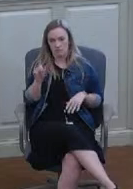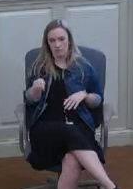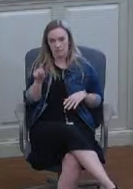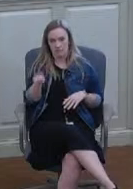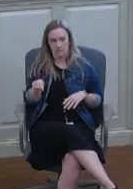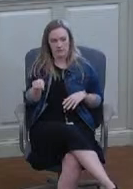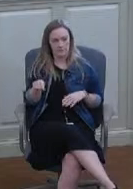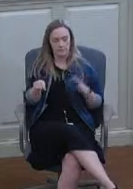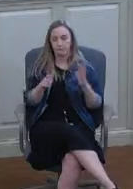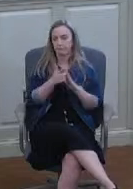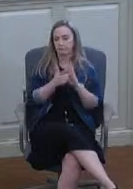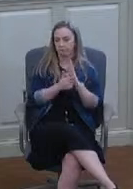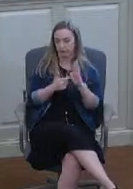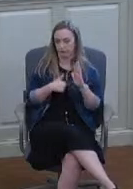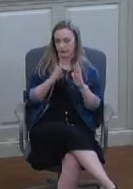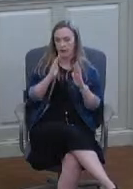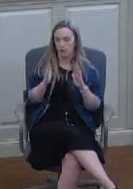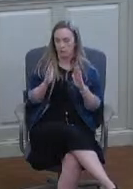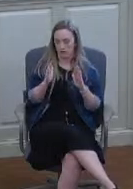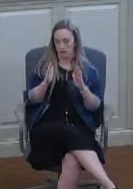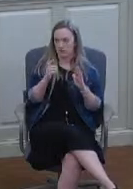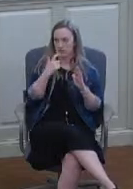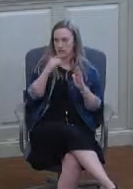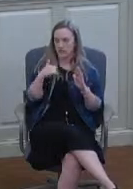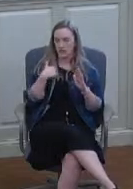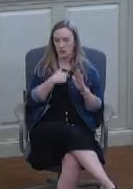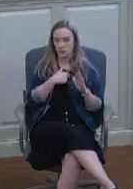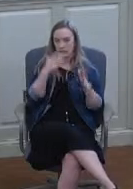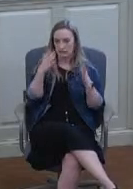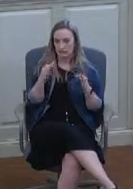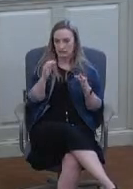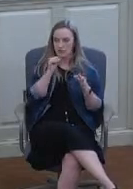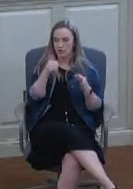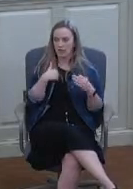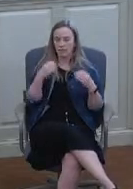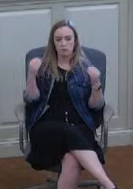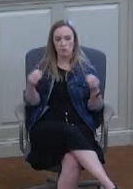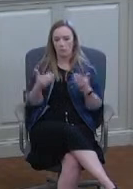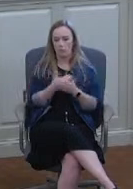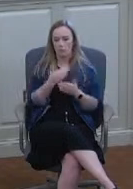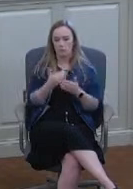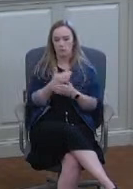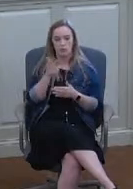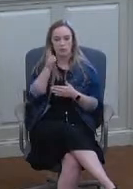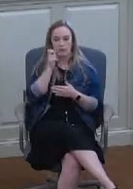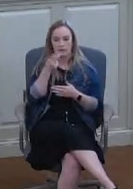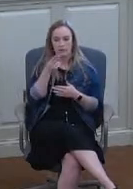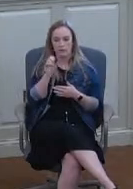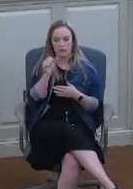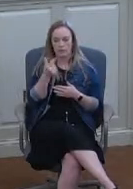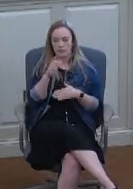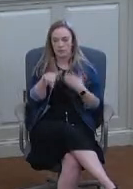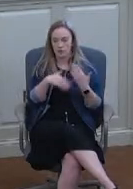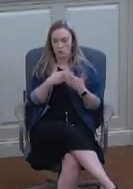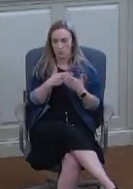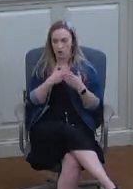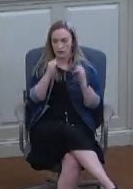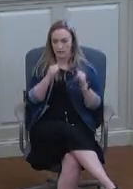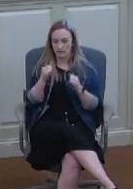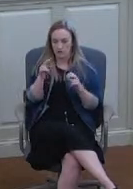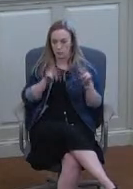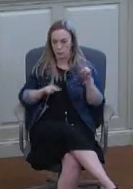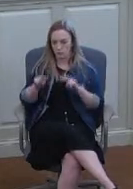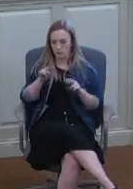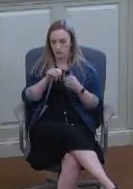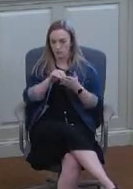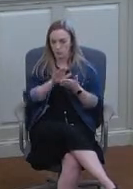And I'll do that, and I'll note that this body elects not to have any new hearing, that you've all individually reviewed the record. We'll affirm that, and we'll